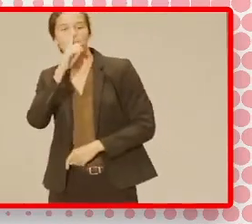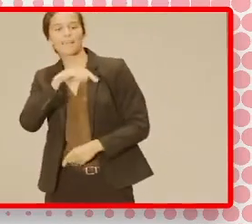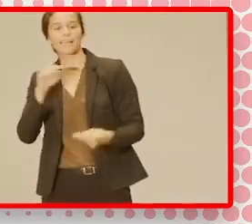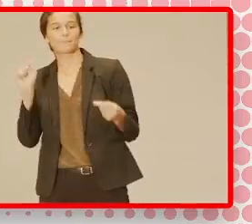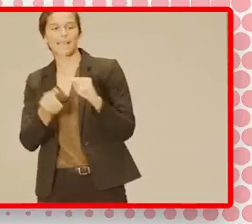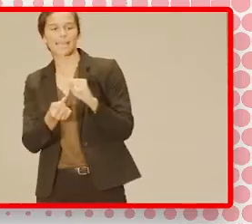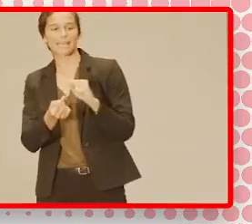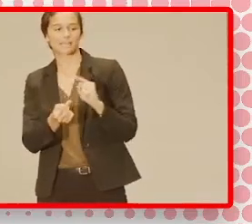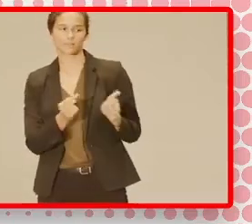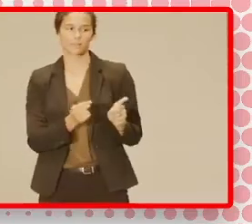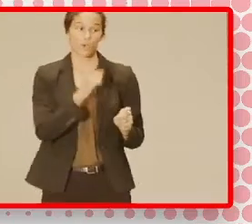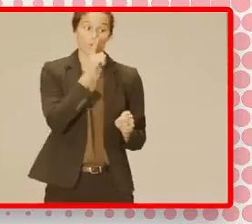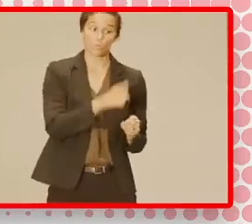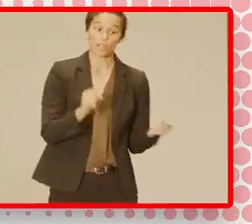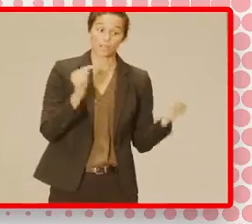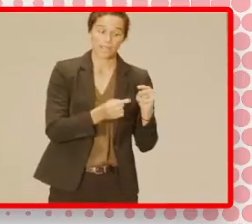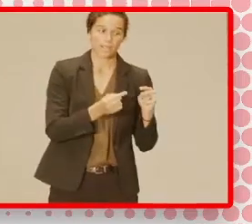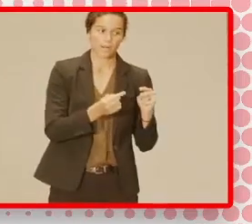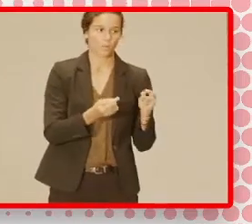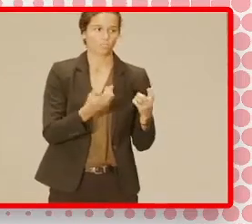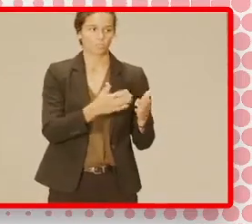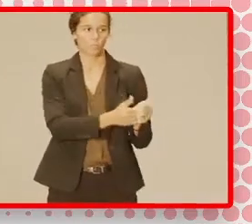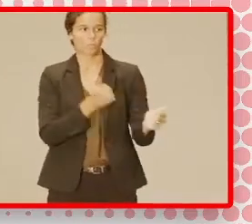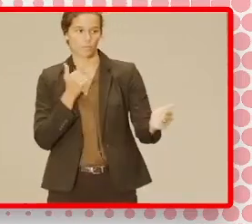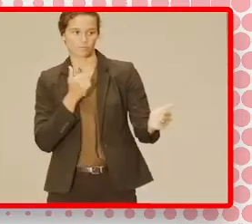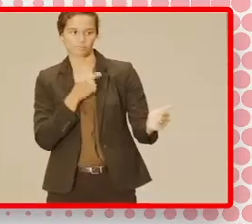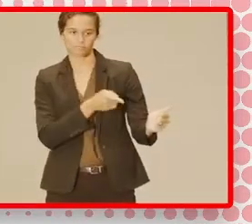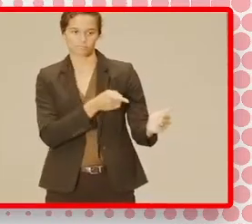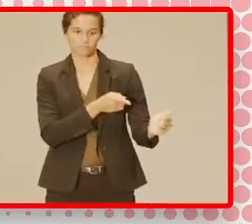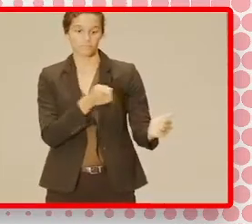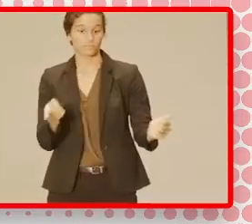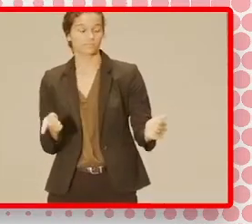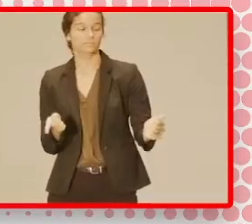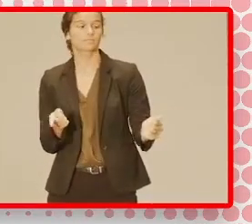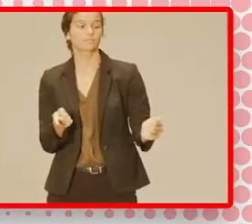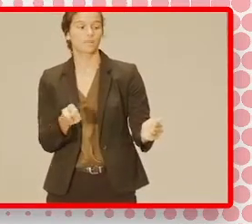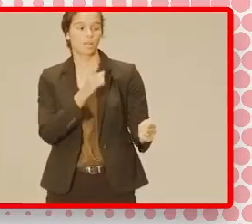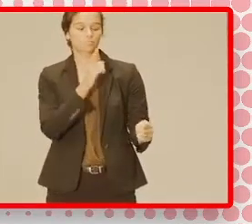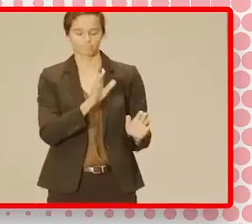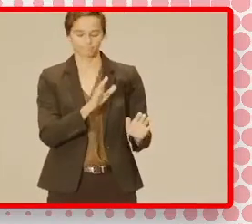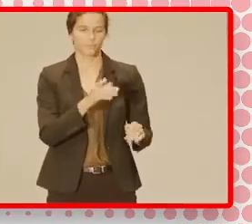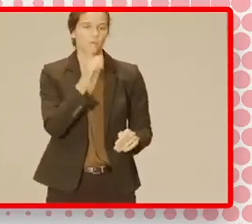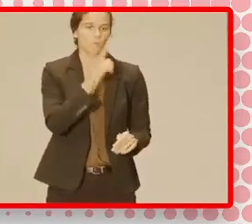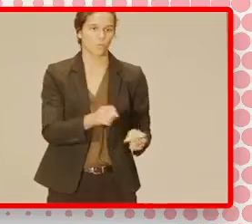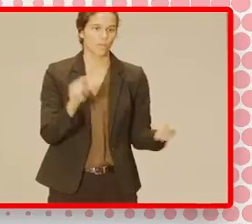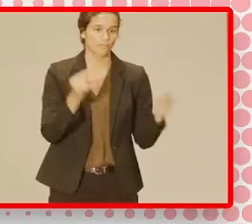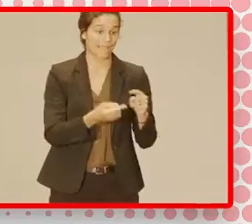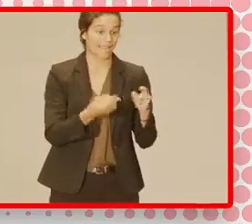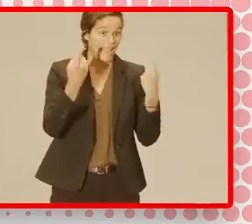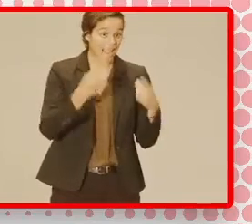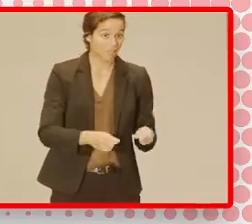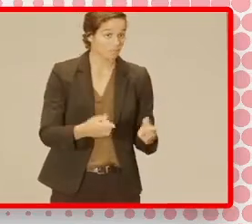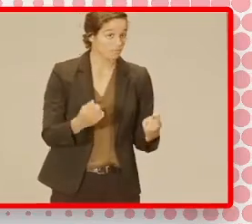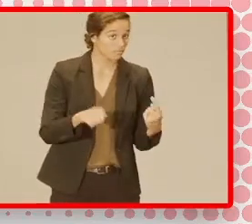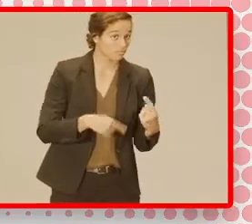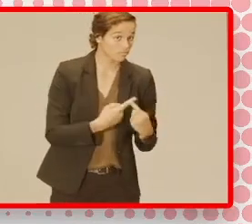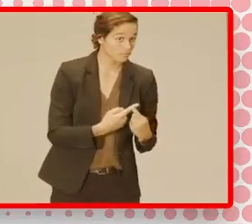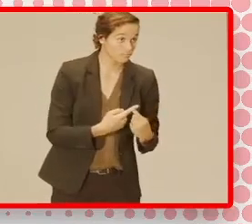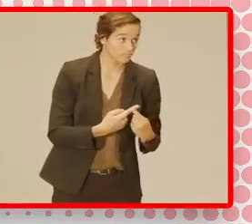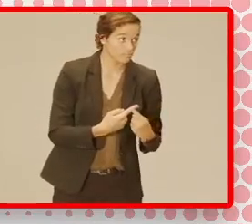no real pain. Real pain is the kind of pain that happens and lasts long after